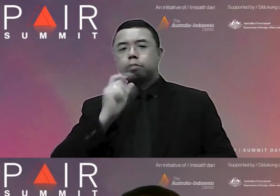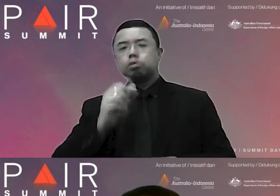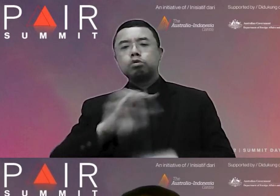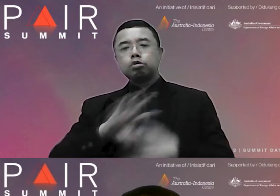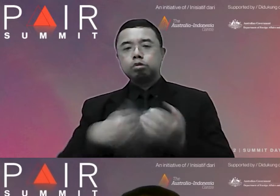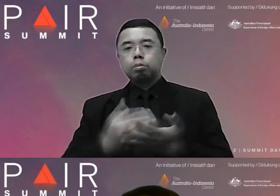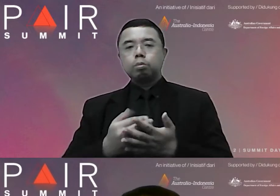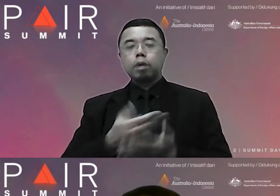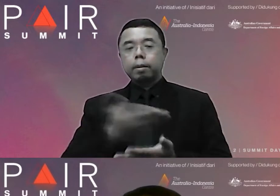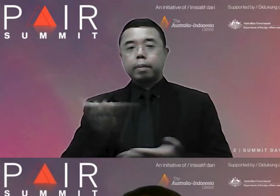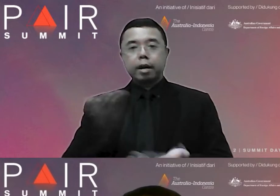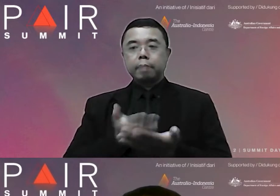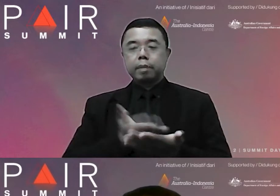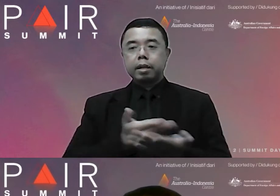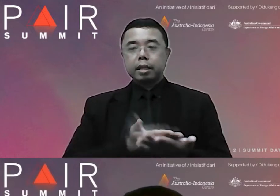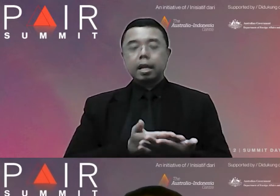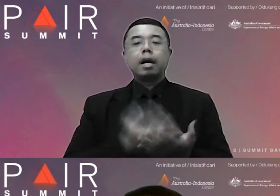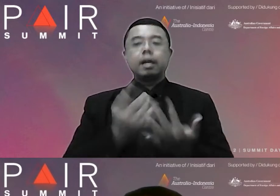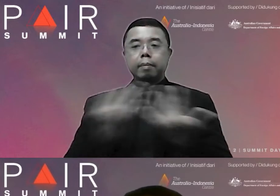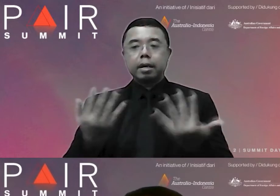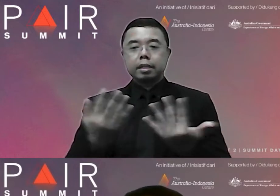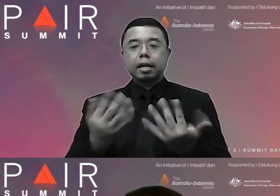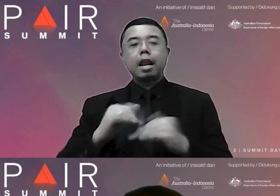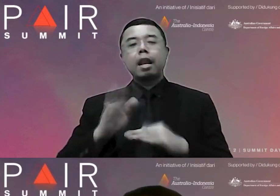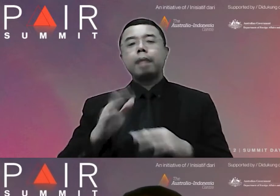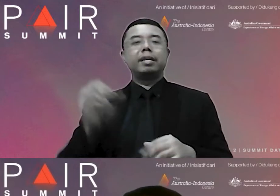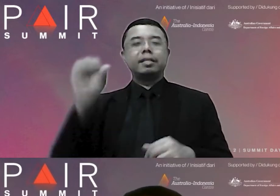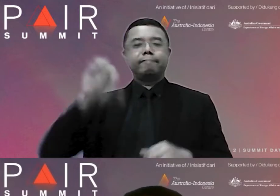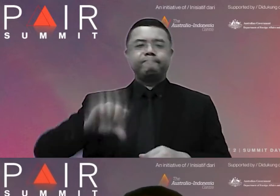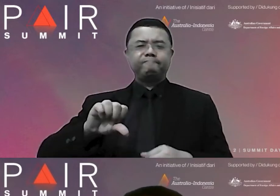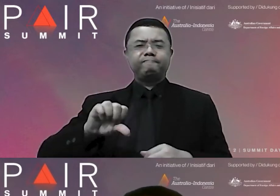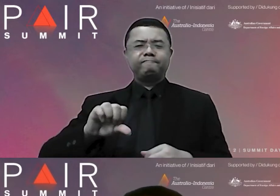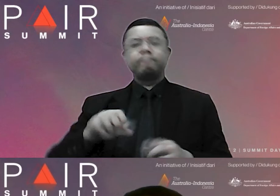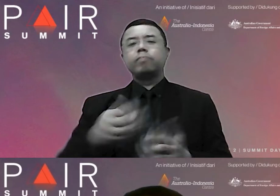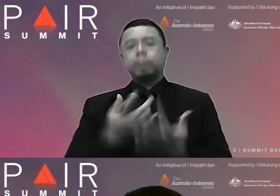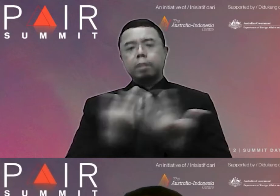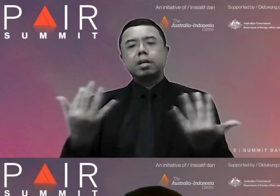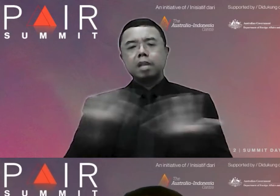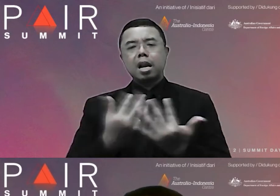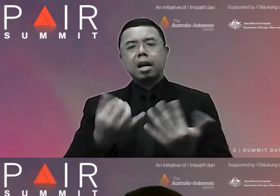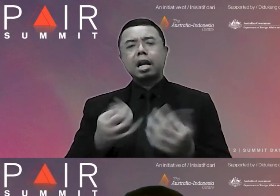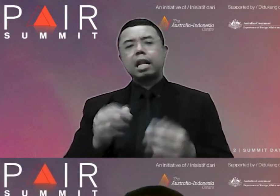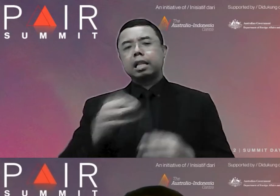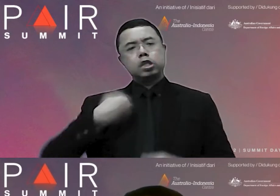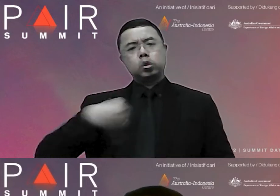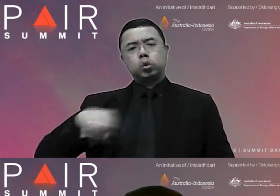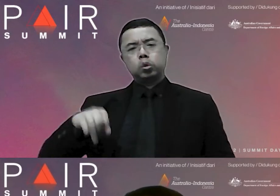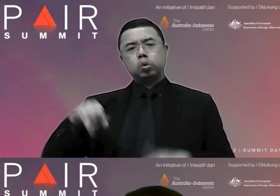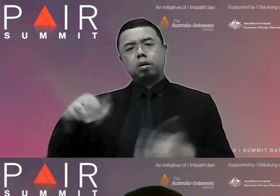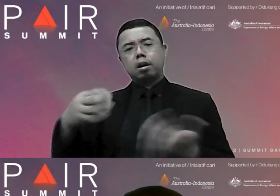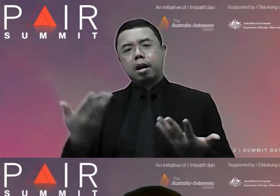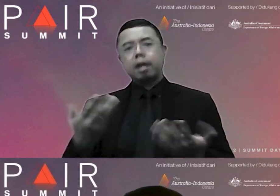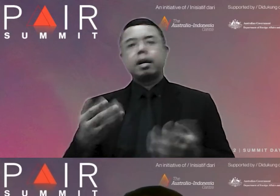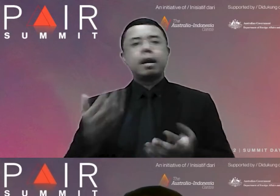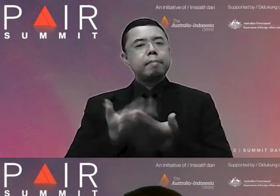much lower, much worse. So people resented what they're being asked to do. So what it